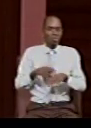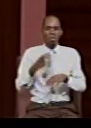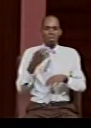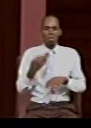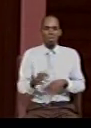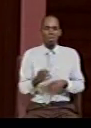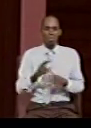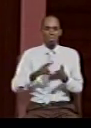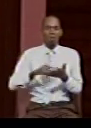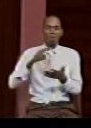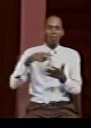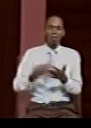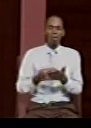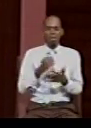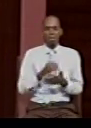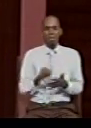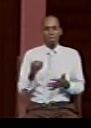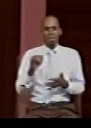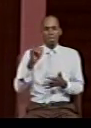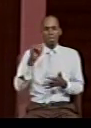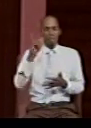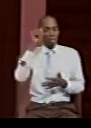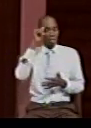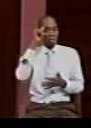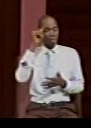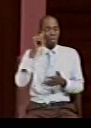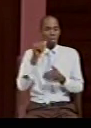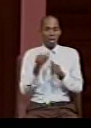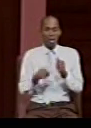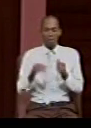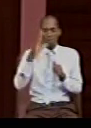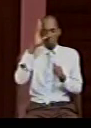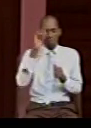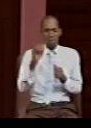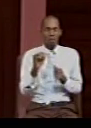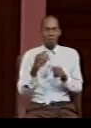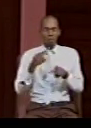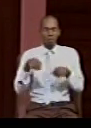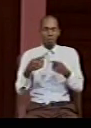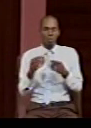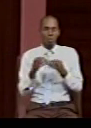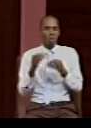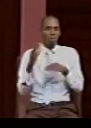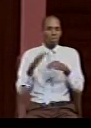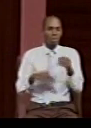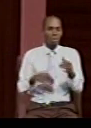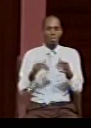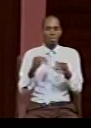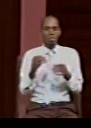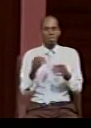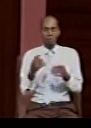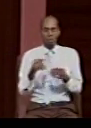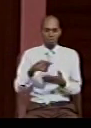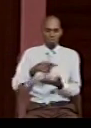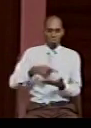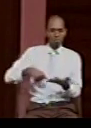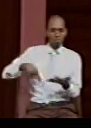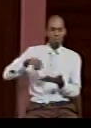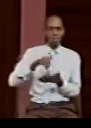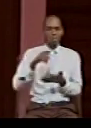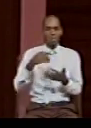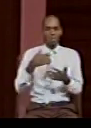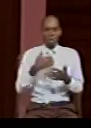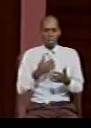Adam, in man, every man goes beyond the circle he has drawn. And